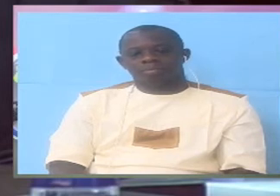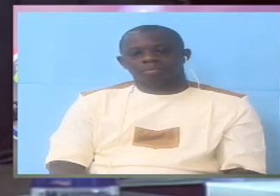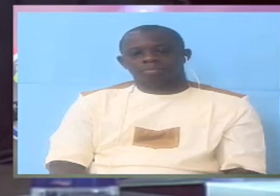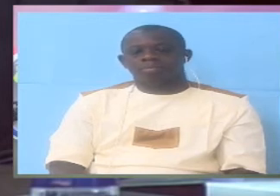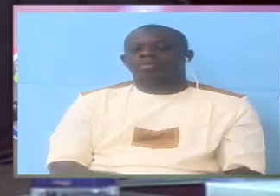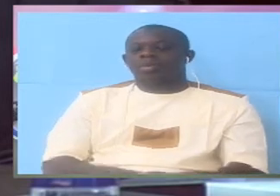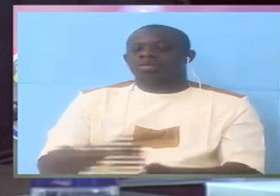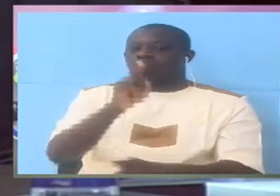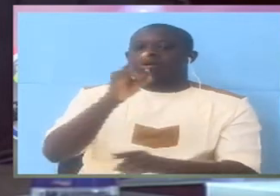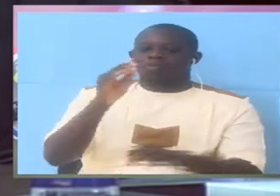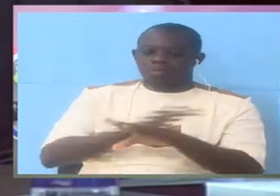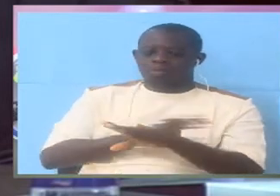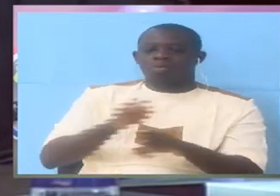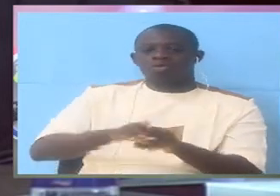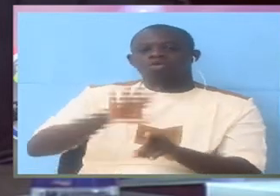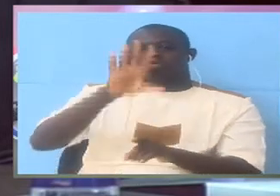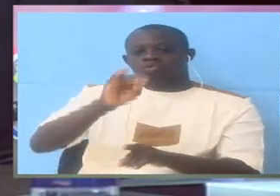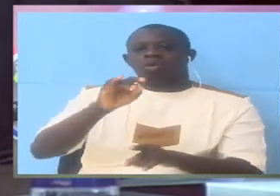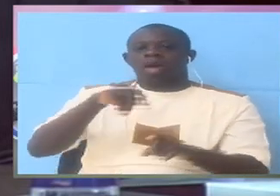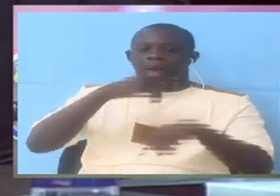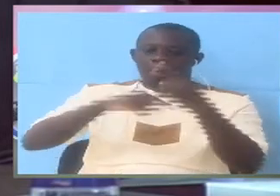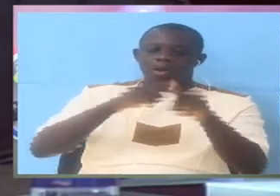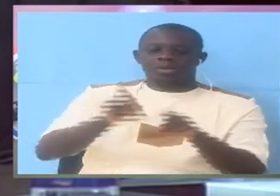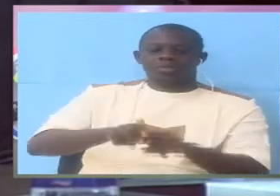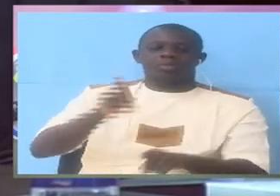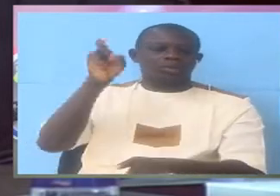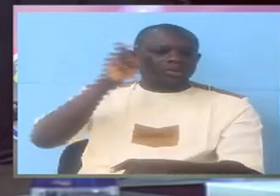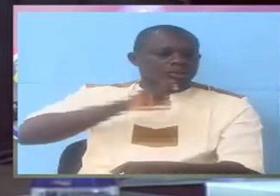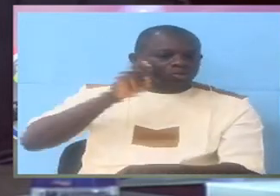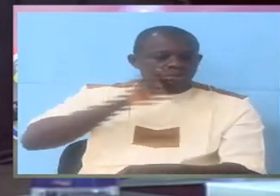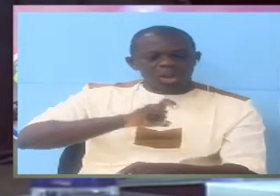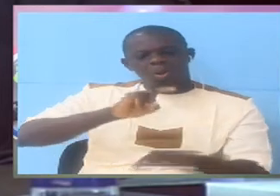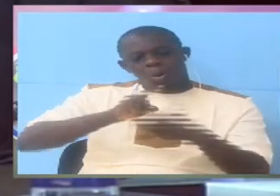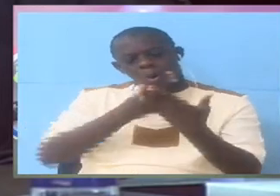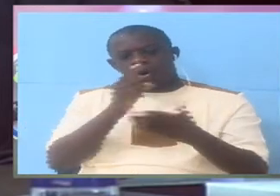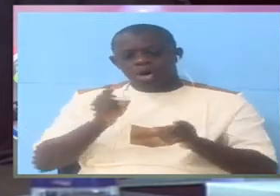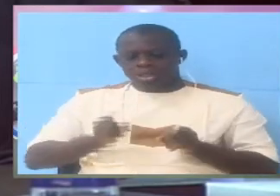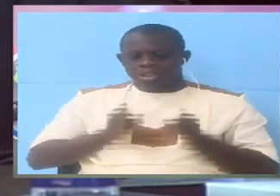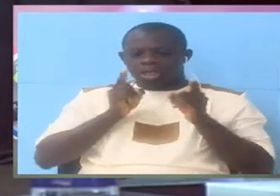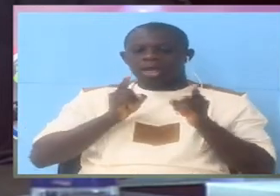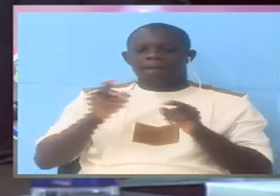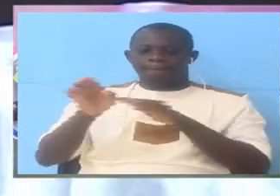have you ever committed sexual or gender-based violence?